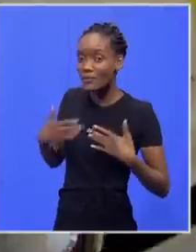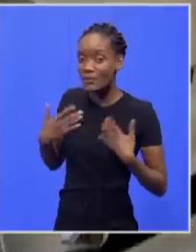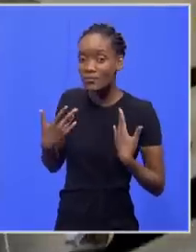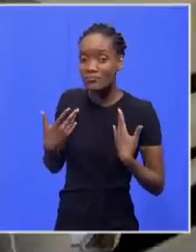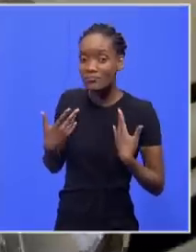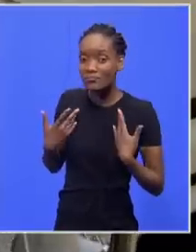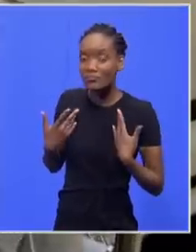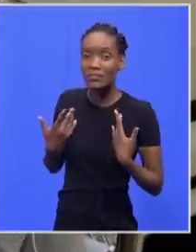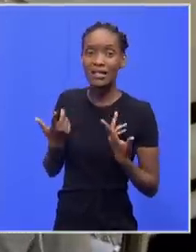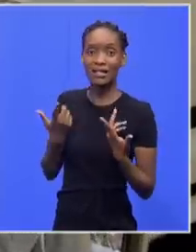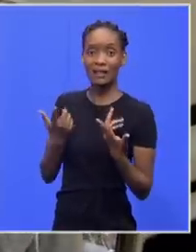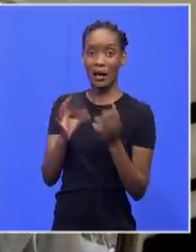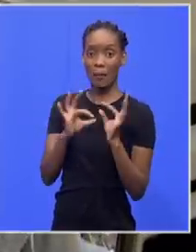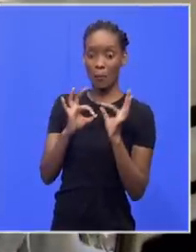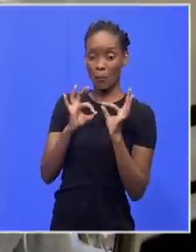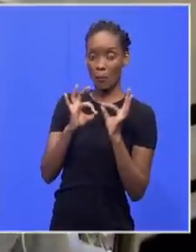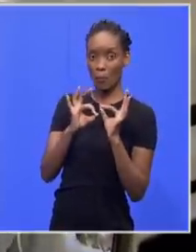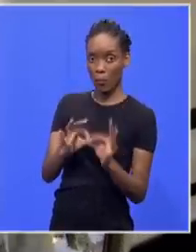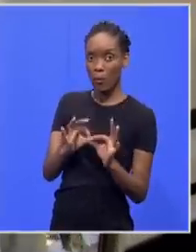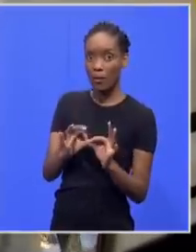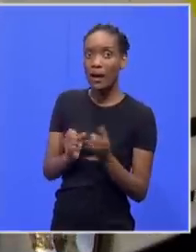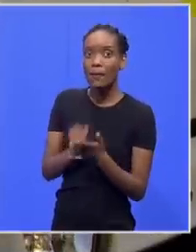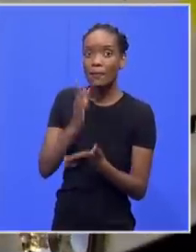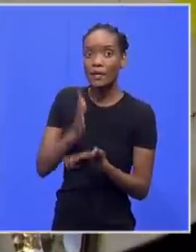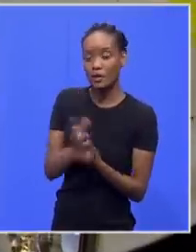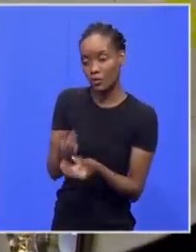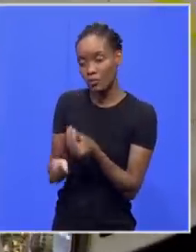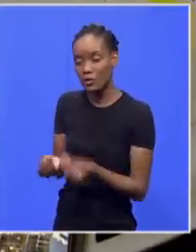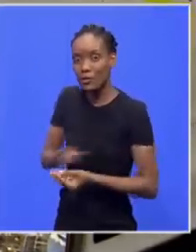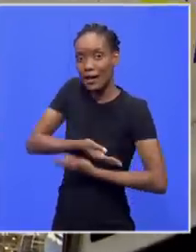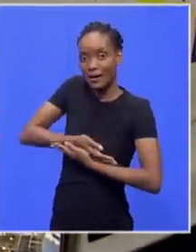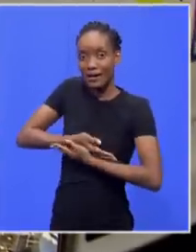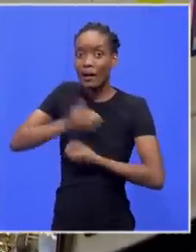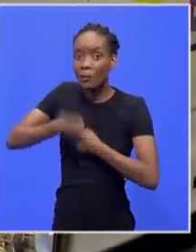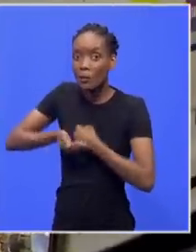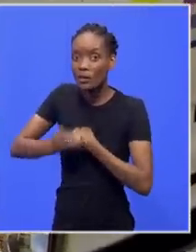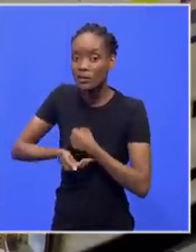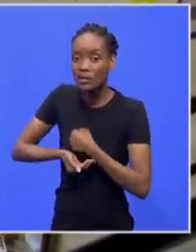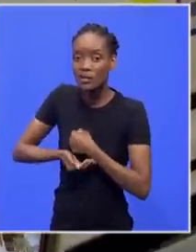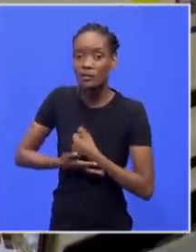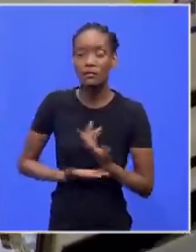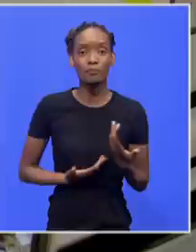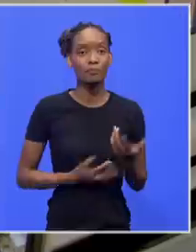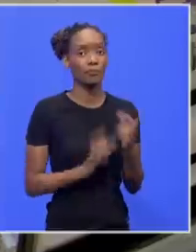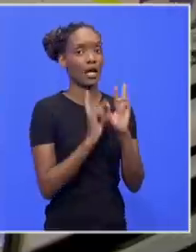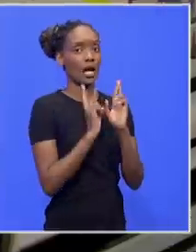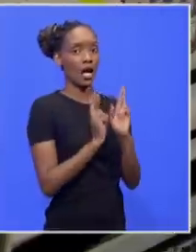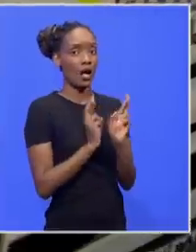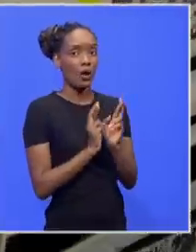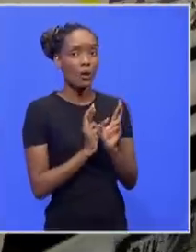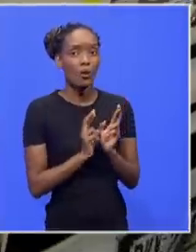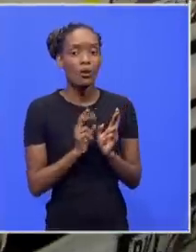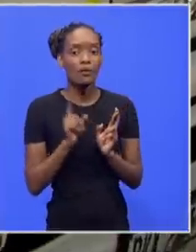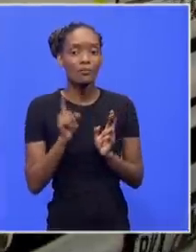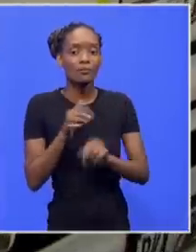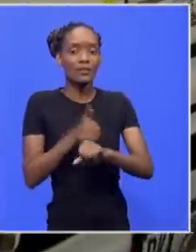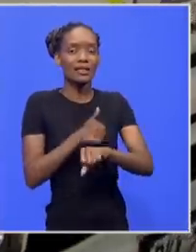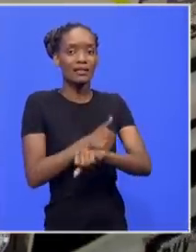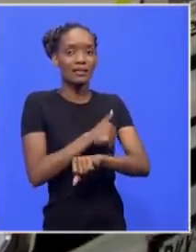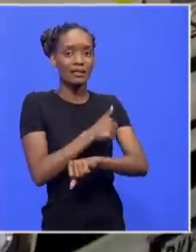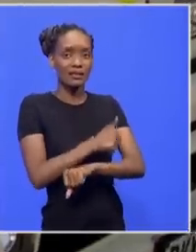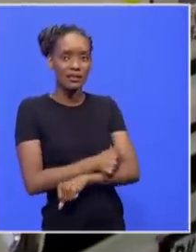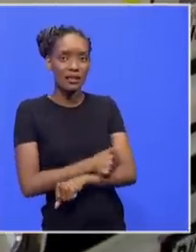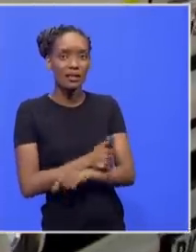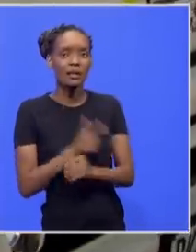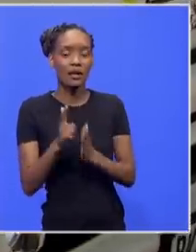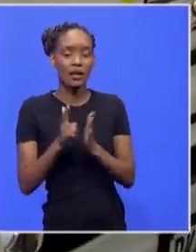proper provisions made to protect the children? I hope the state attorney, the meeting that we once attended, the state attorney managed to get 20 social